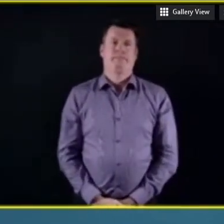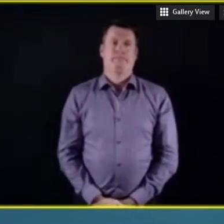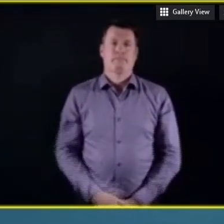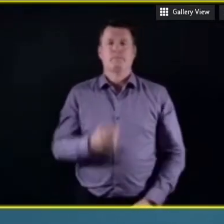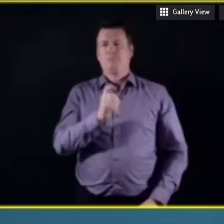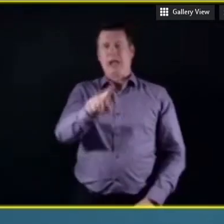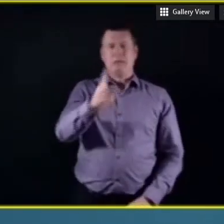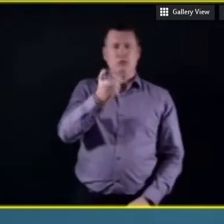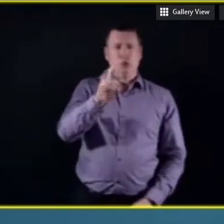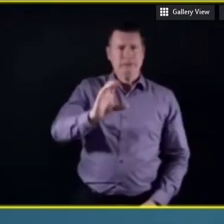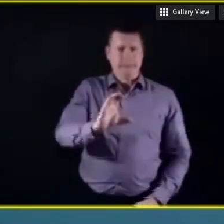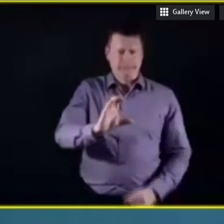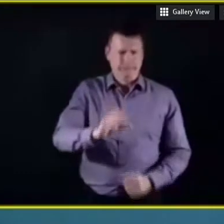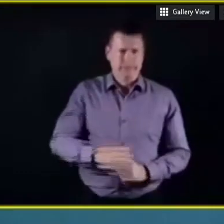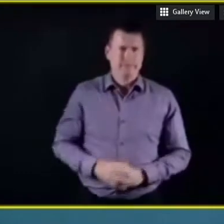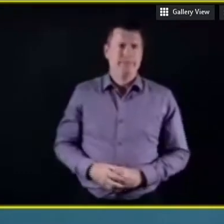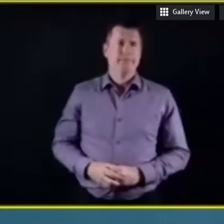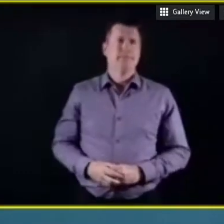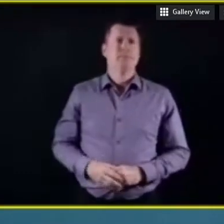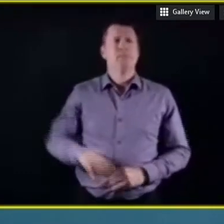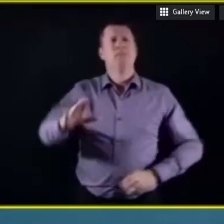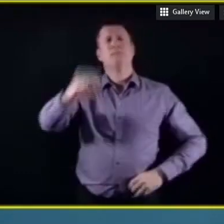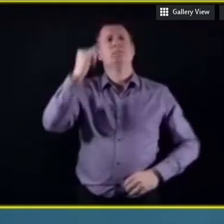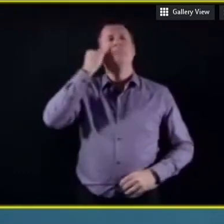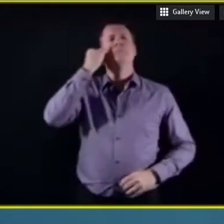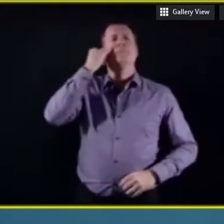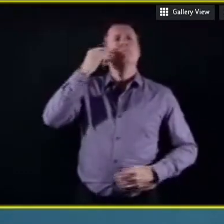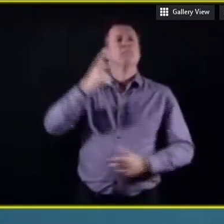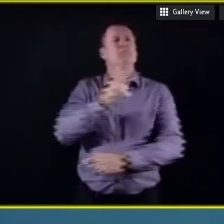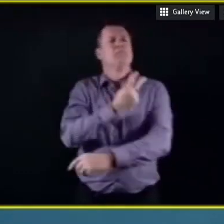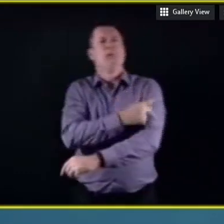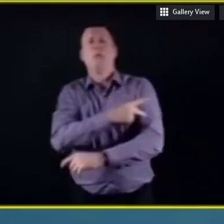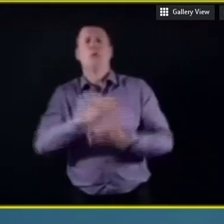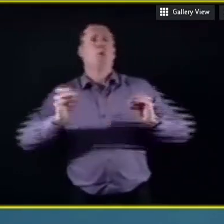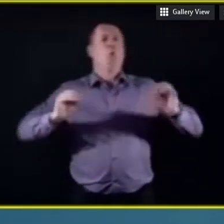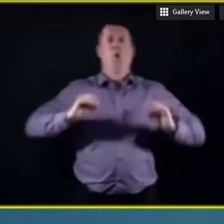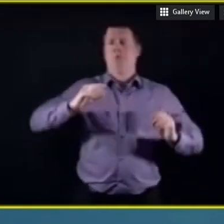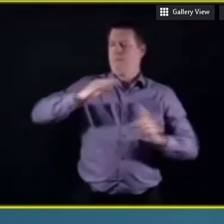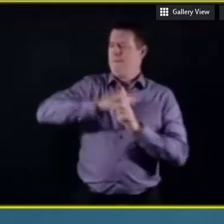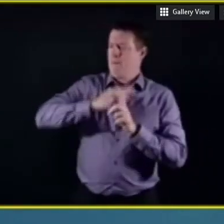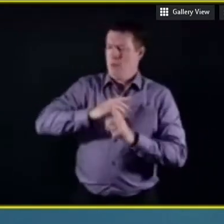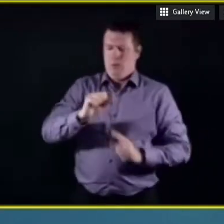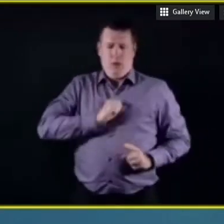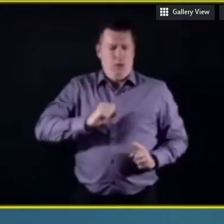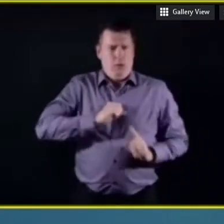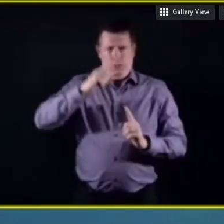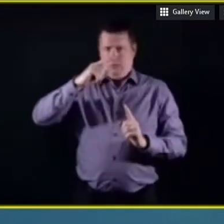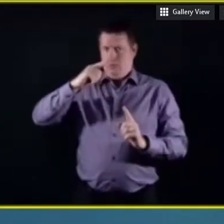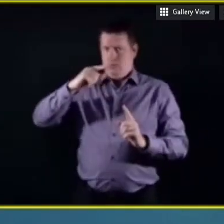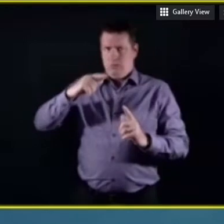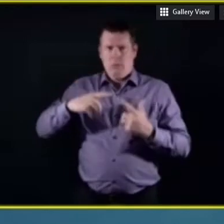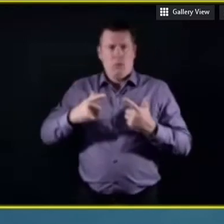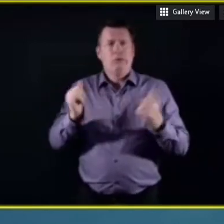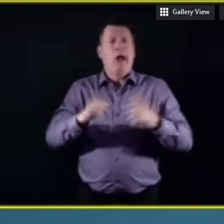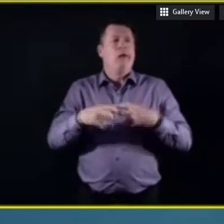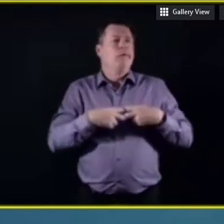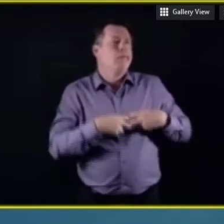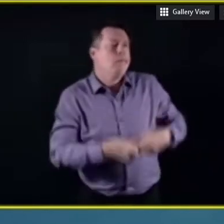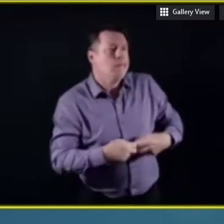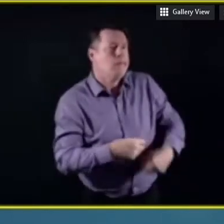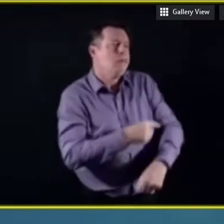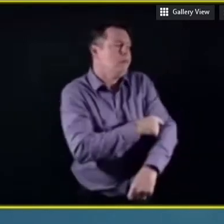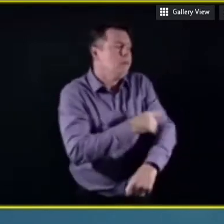patient has a problem that's not related to COVID, it's not respiratory, but they feel like they need to be seen, but are